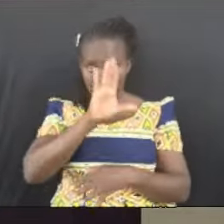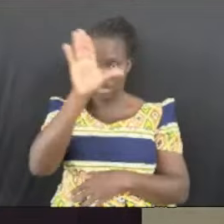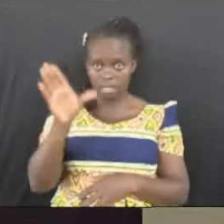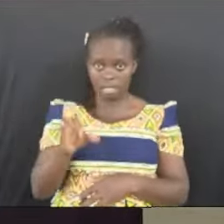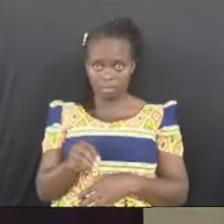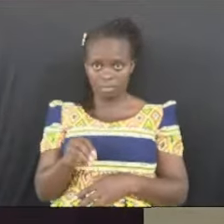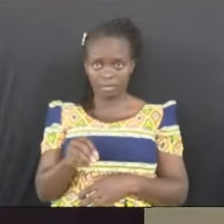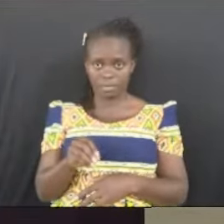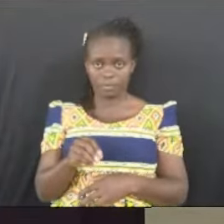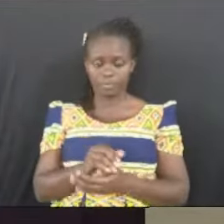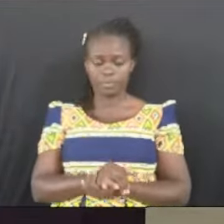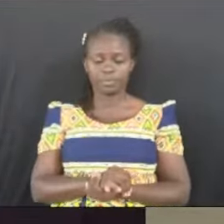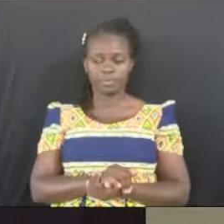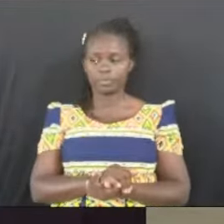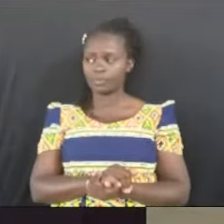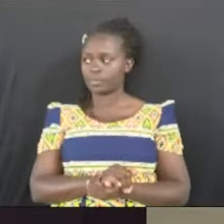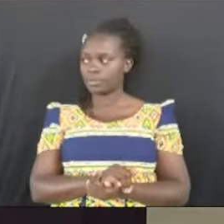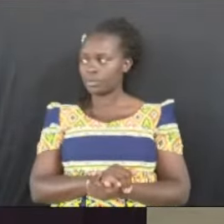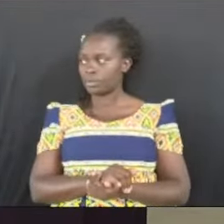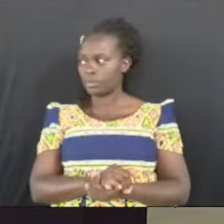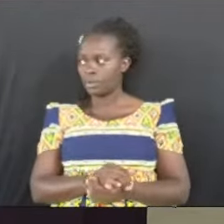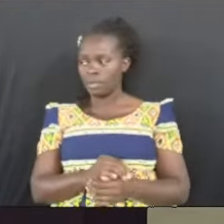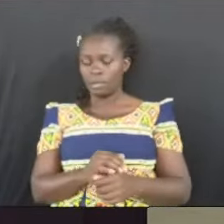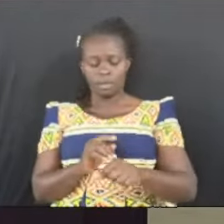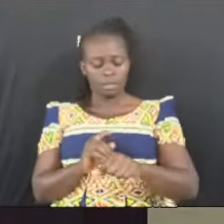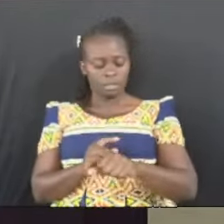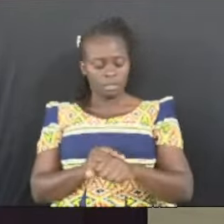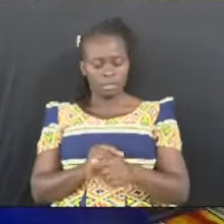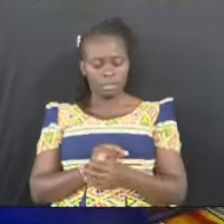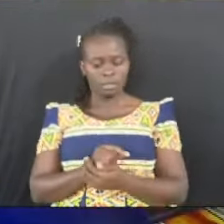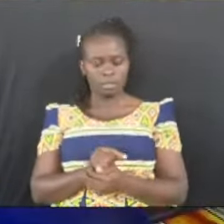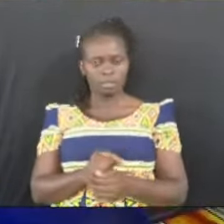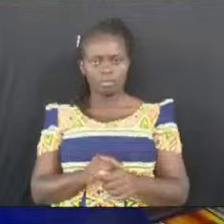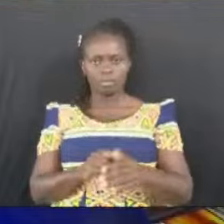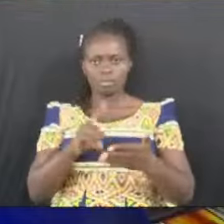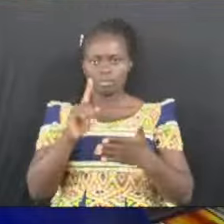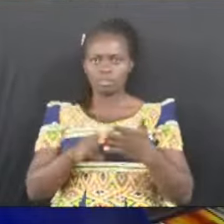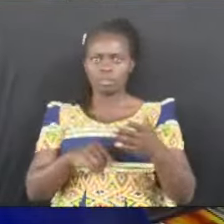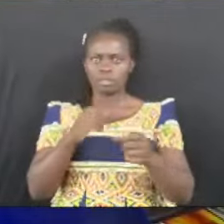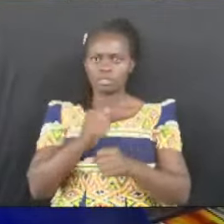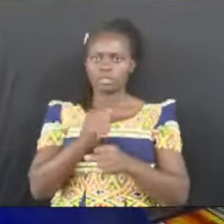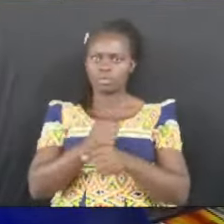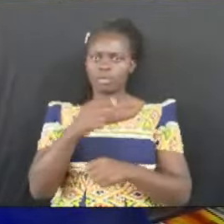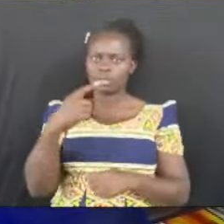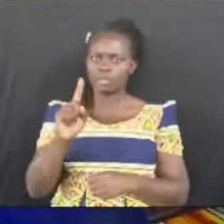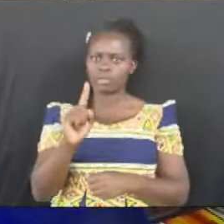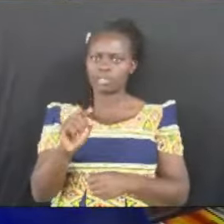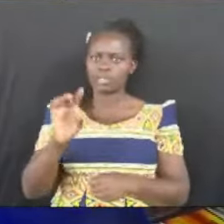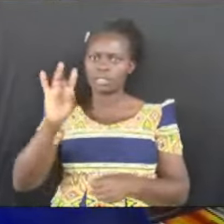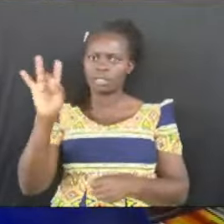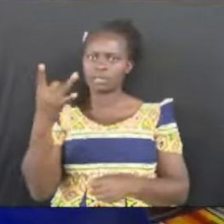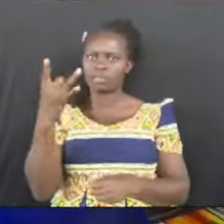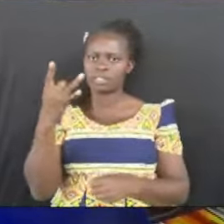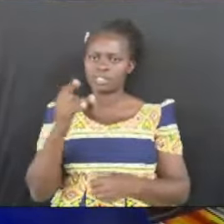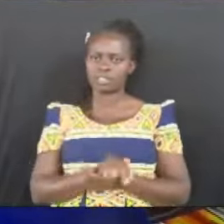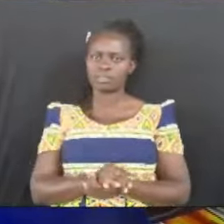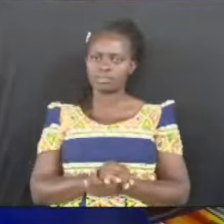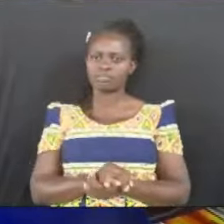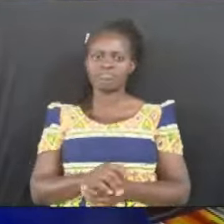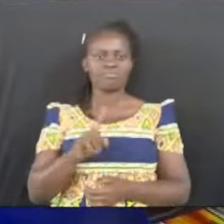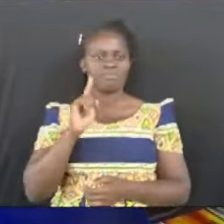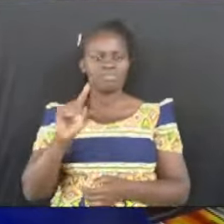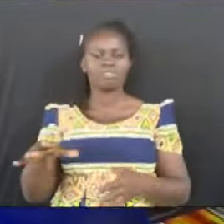places. What is our role as Seventh-day Adventists? People of peace, let me say.